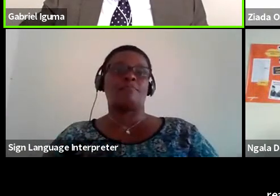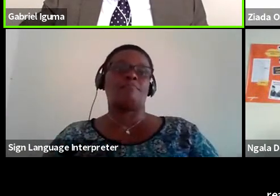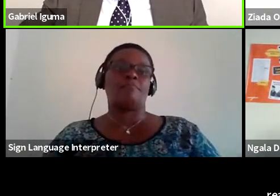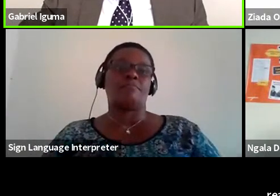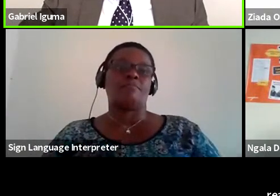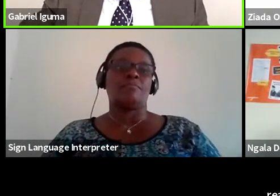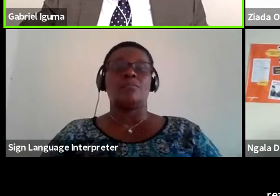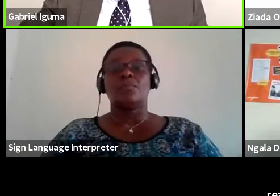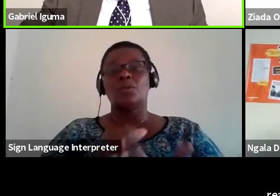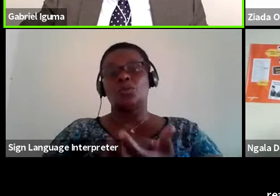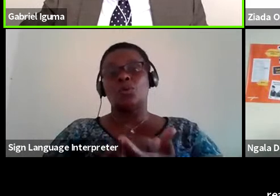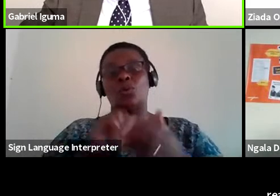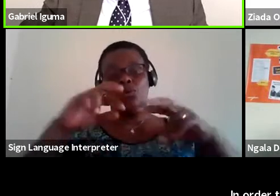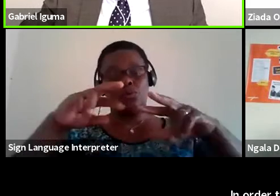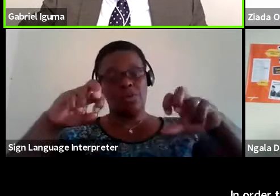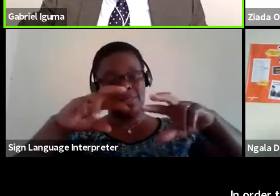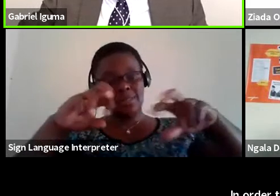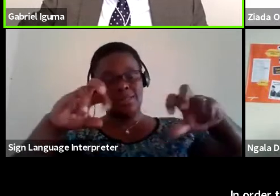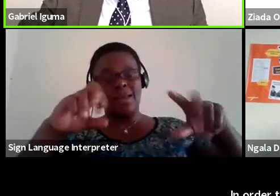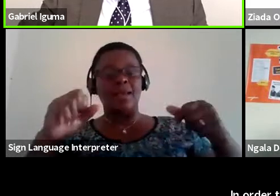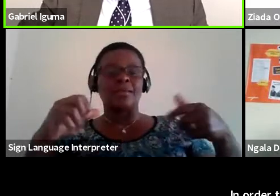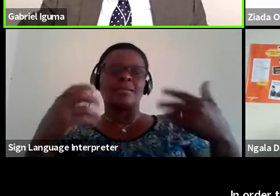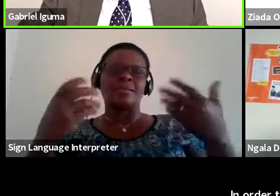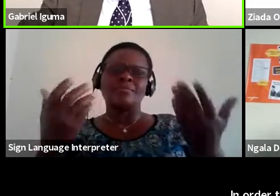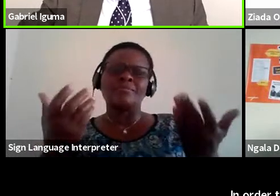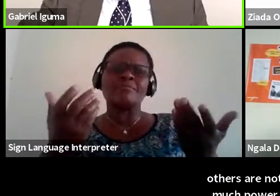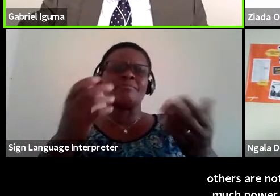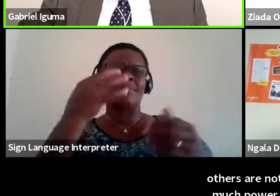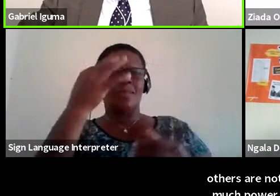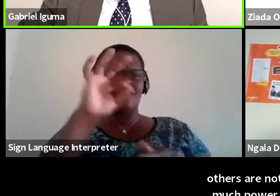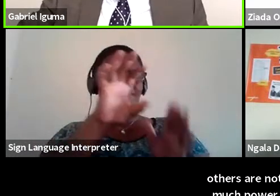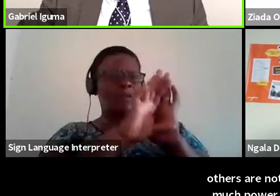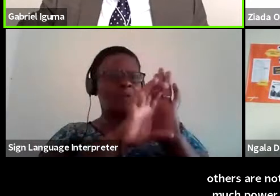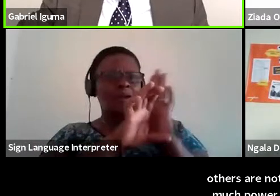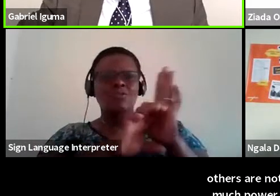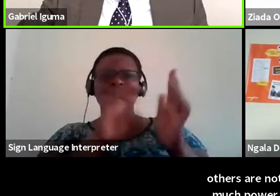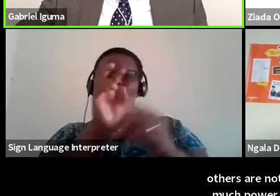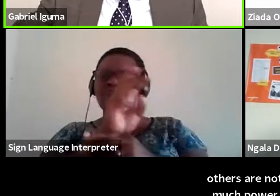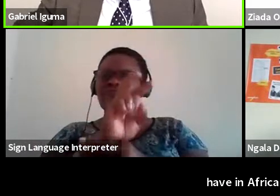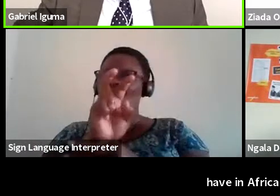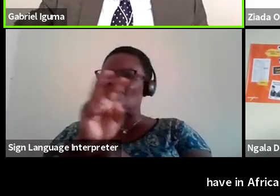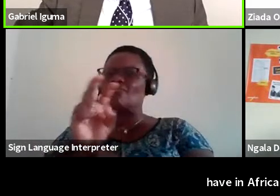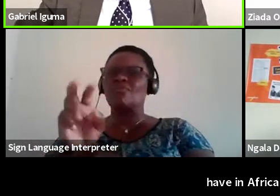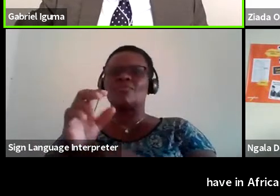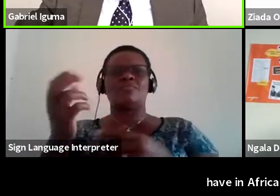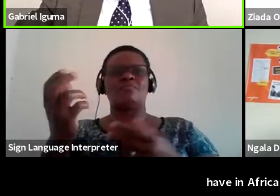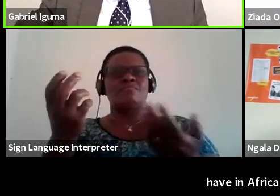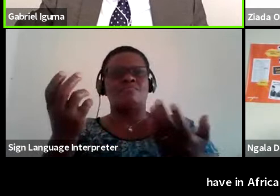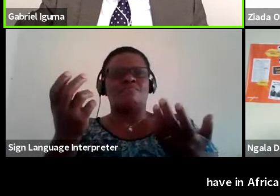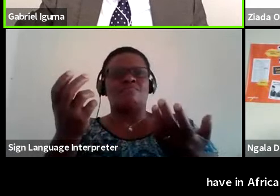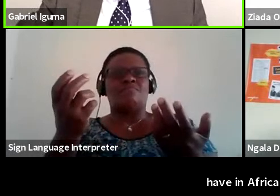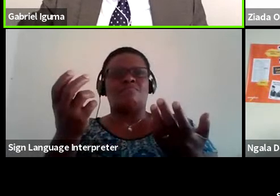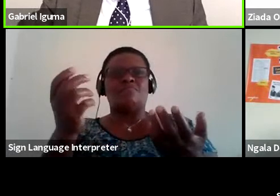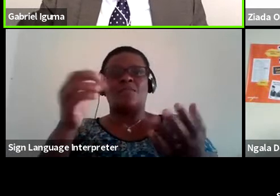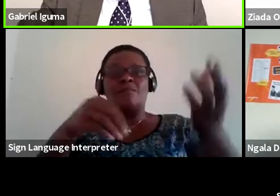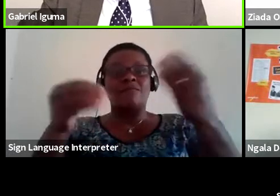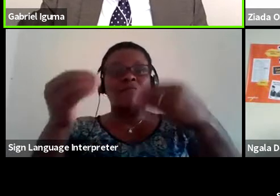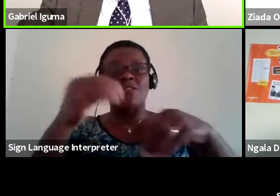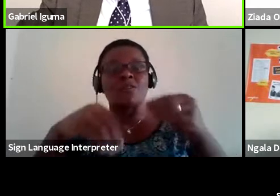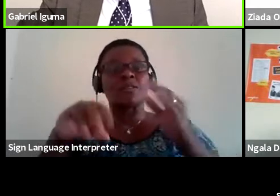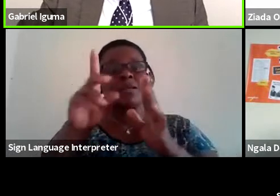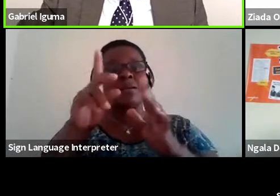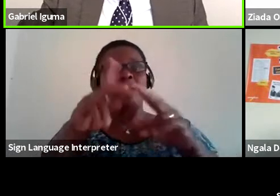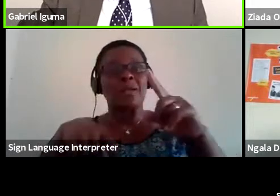out research on the effects of state surveillance on democratic participation in Africa, and we're going to start this